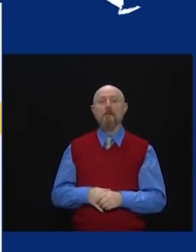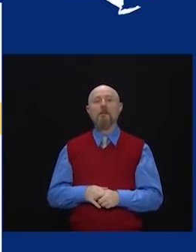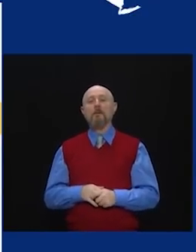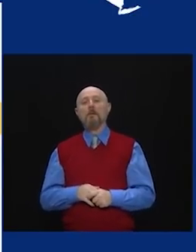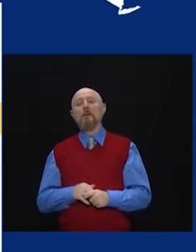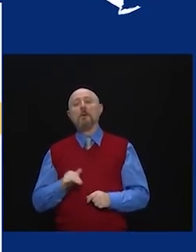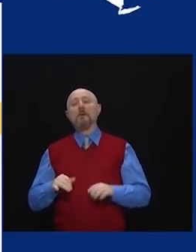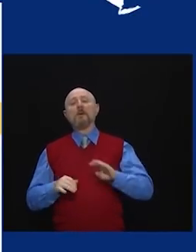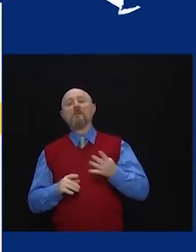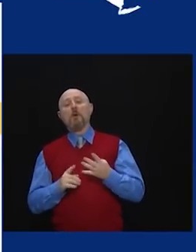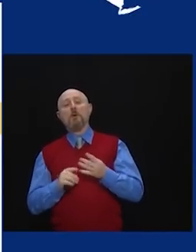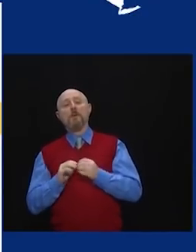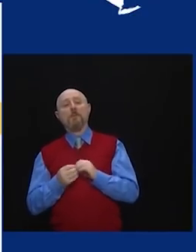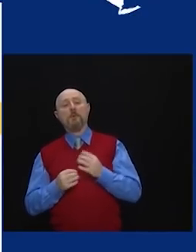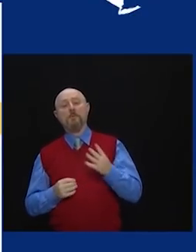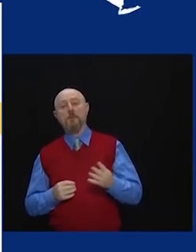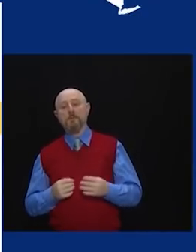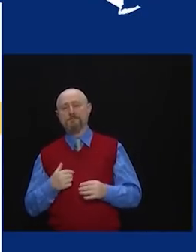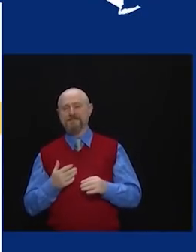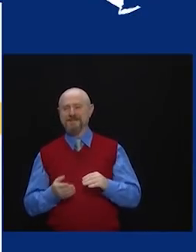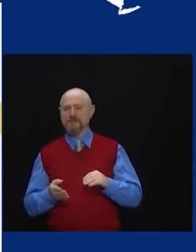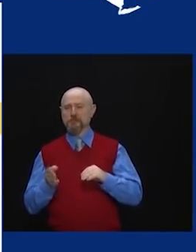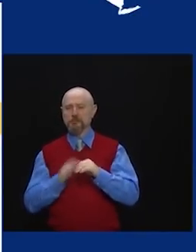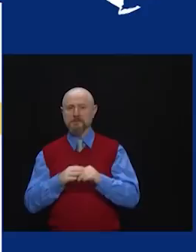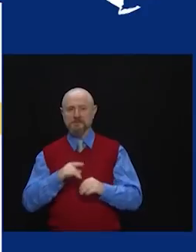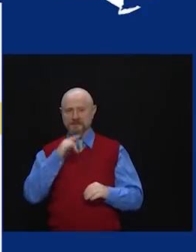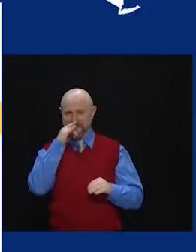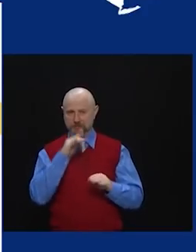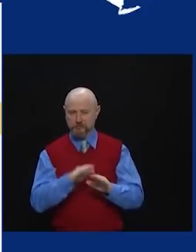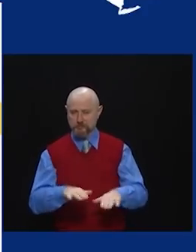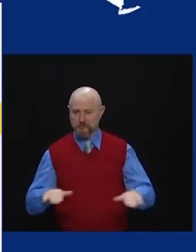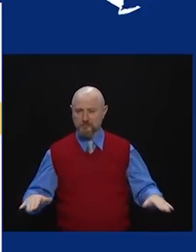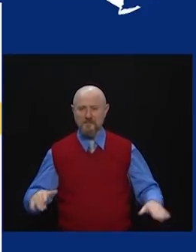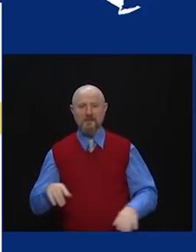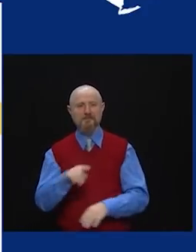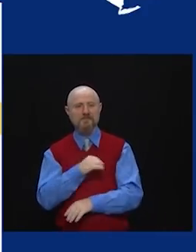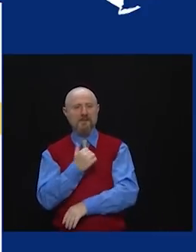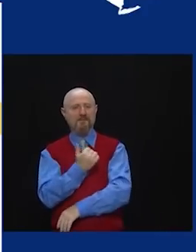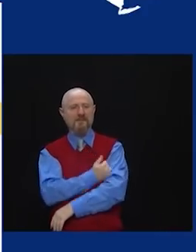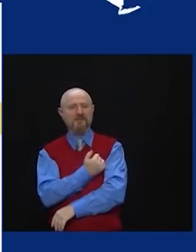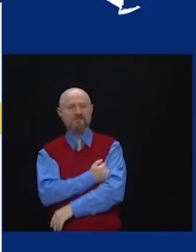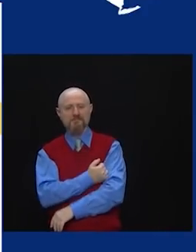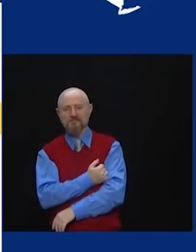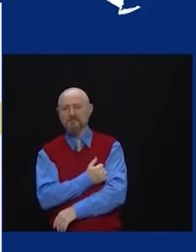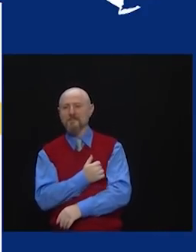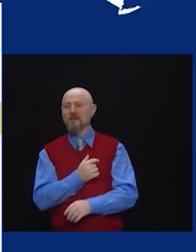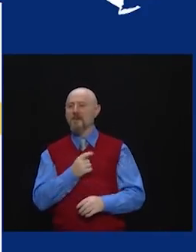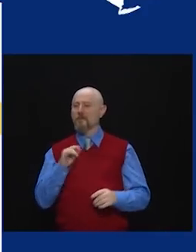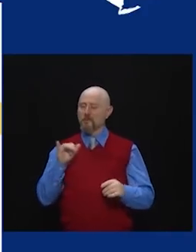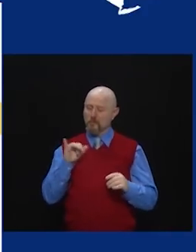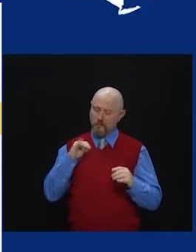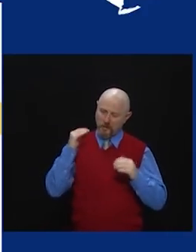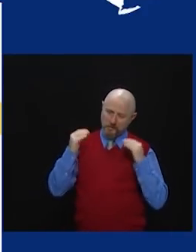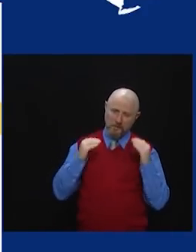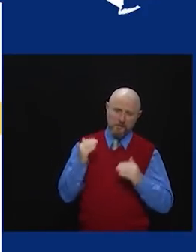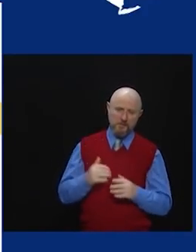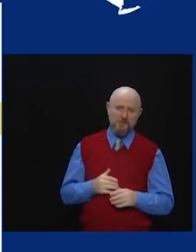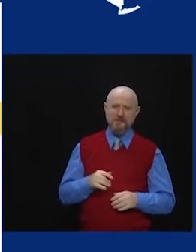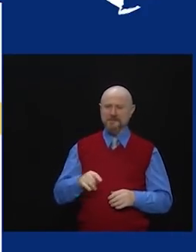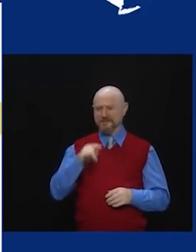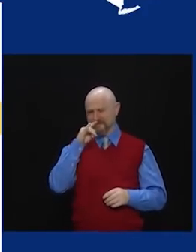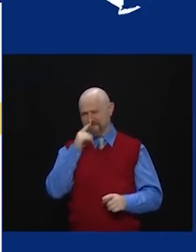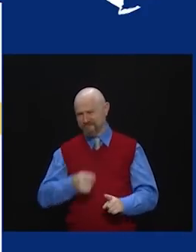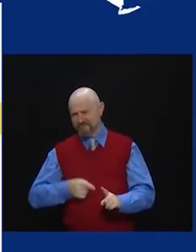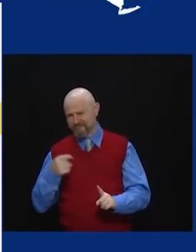are micro-targeting vaccines and boosters. Adults, again, I mentioned if you need to get that second dose, but kids, you are